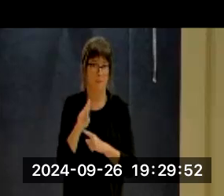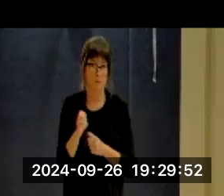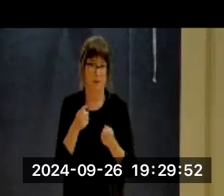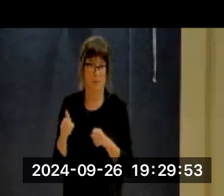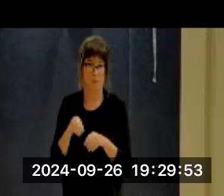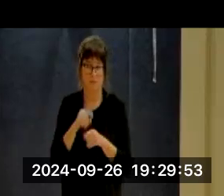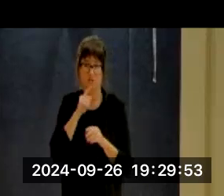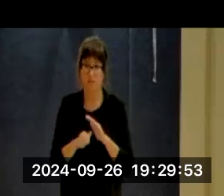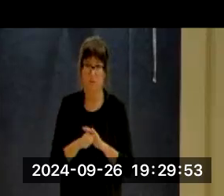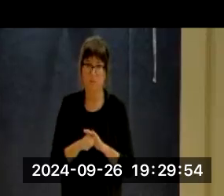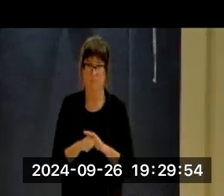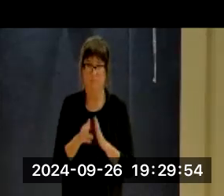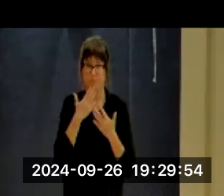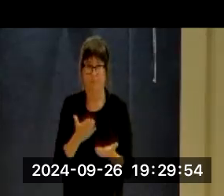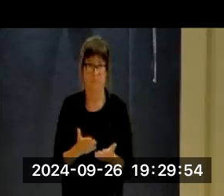shelters. Thank you.